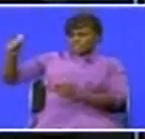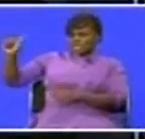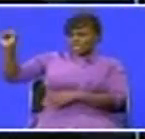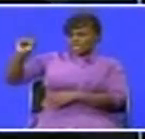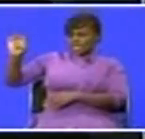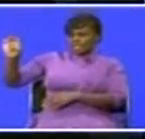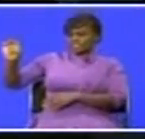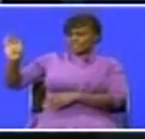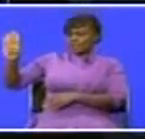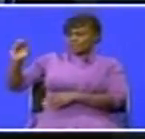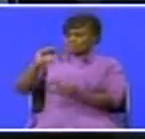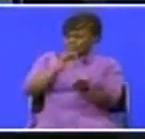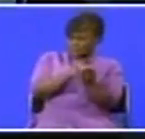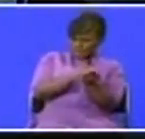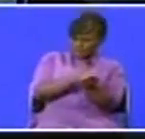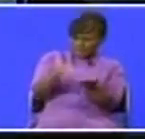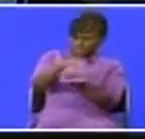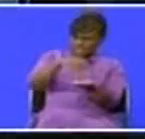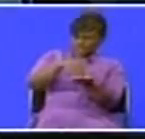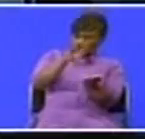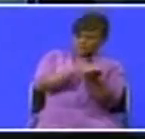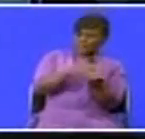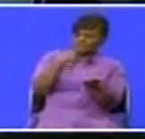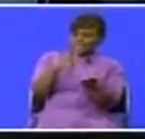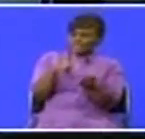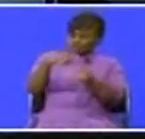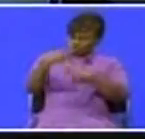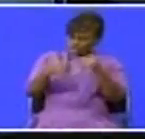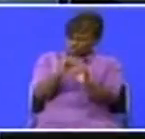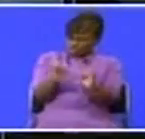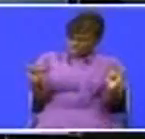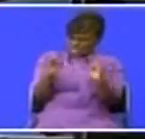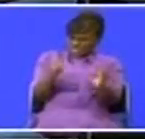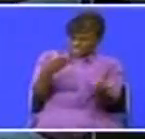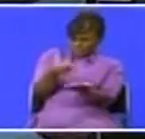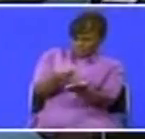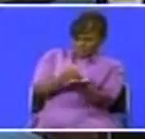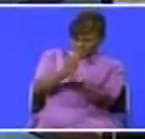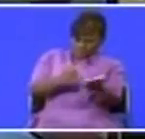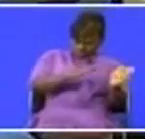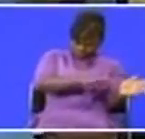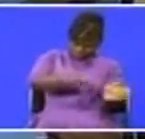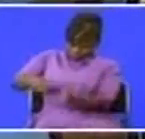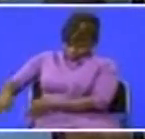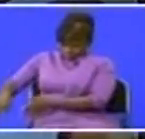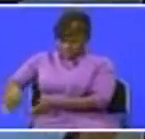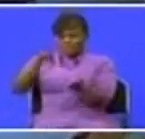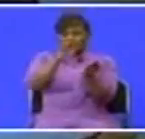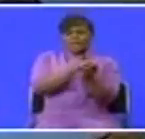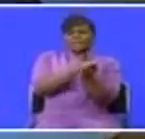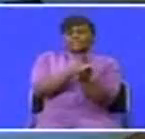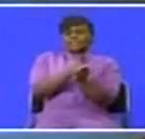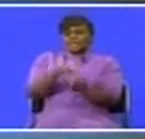being quite categorical, saying that they will continue cleaning up the sector. Away from banking, let's change gears